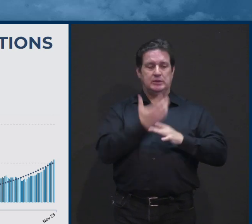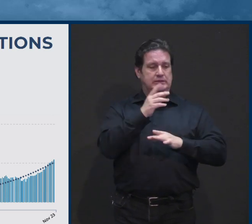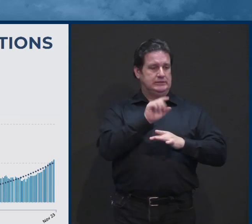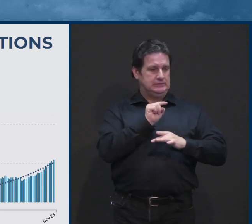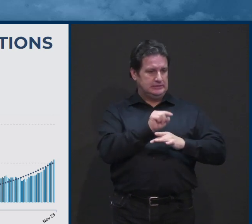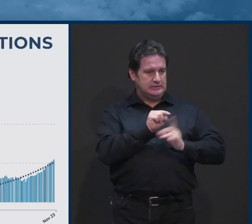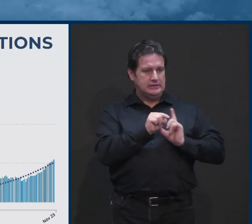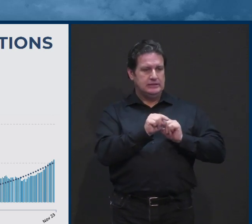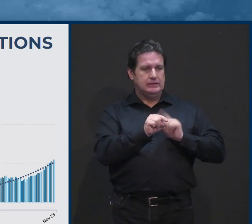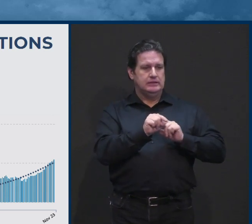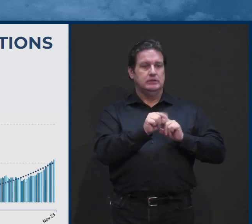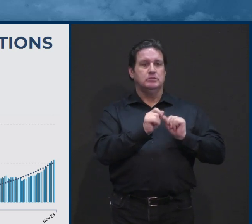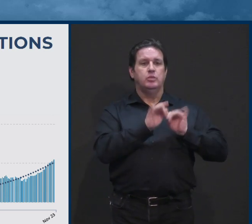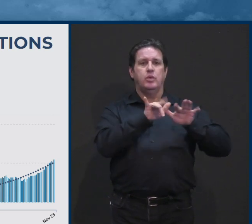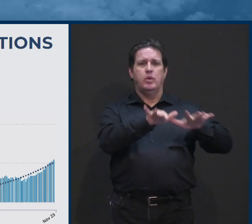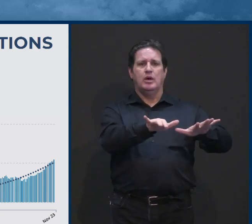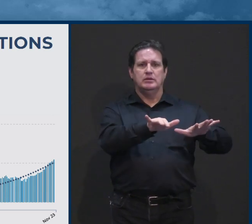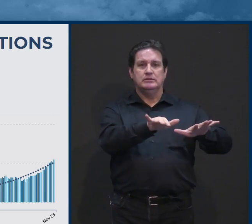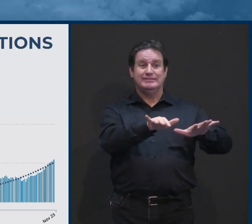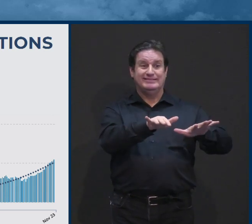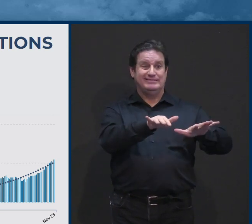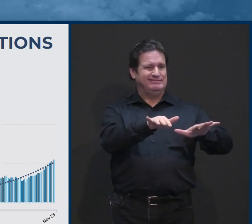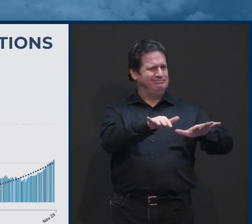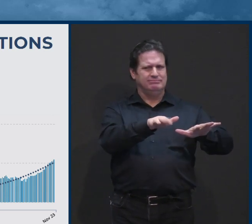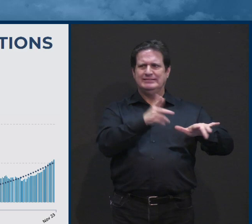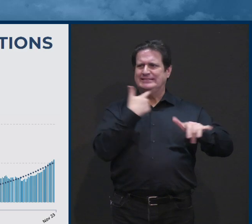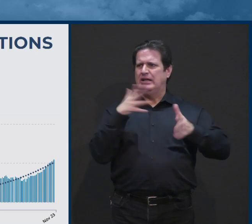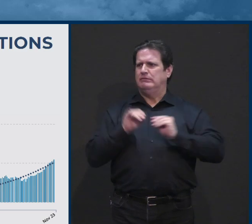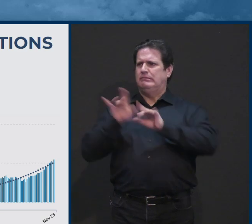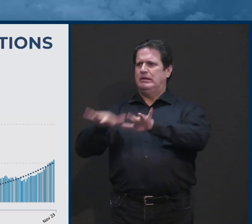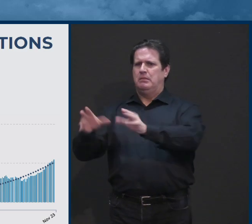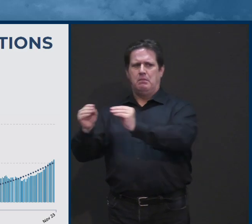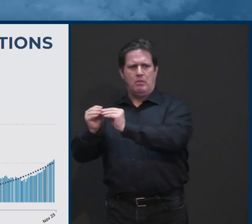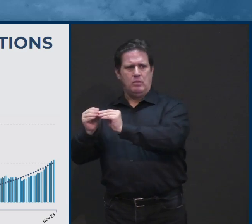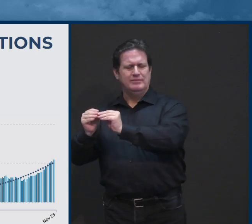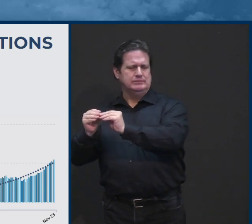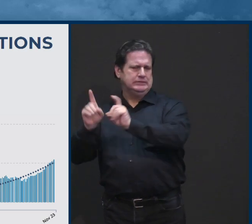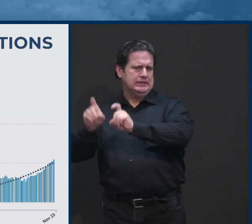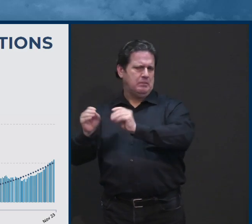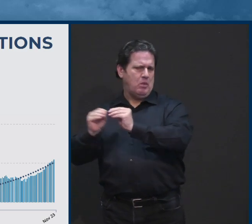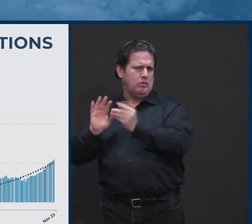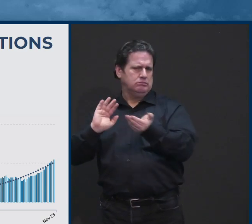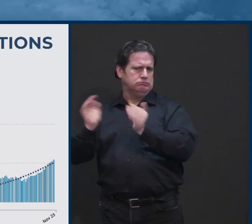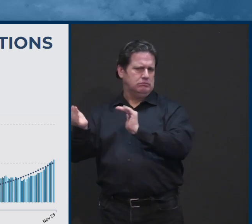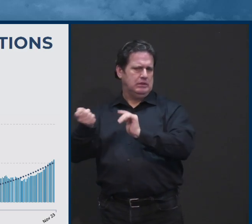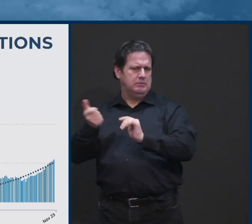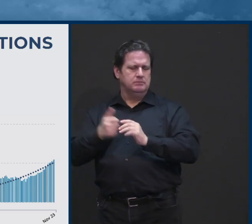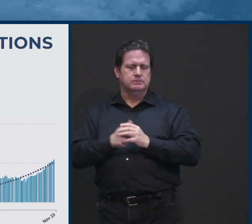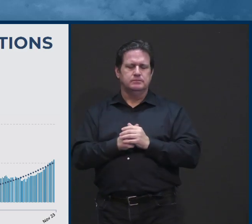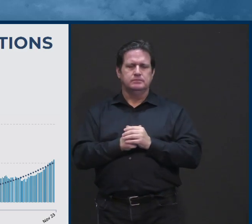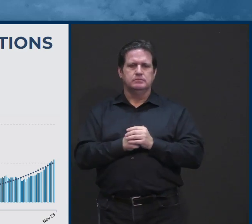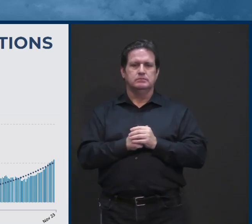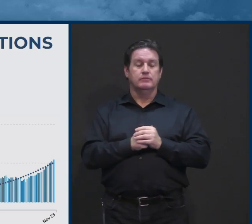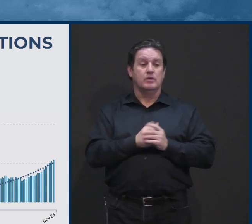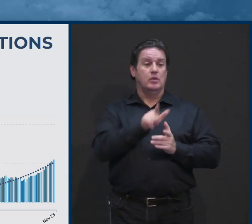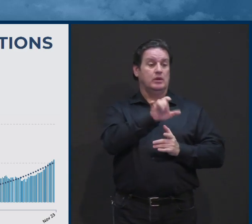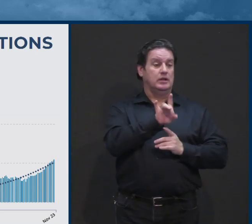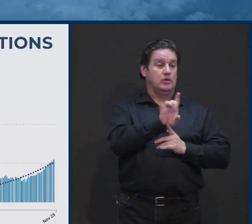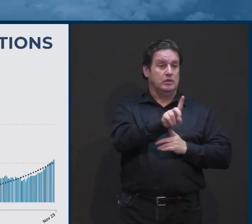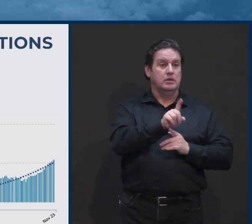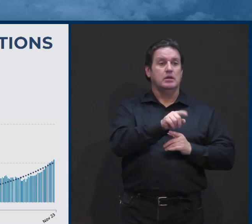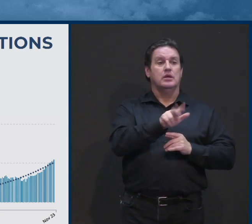when the spread was not as great as it is now. Now, we're doing a lot more testing now, so a little bit hard to compare. We went from 181